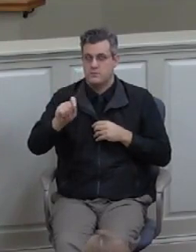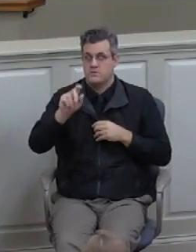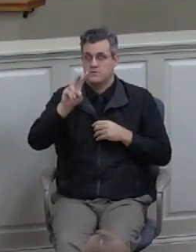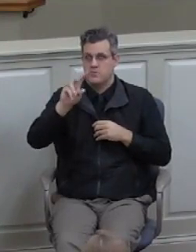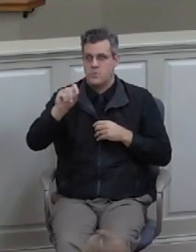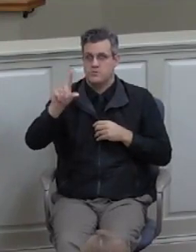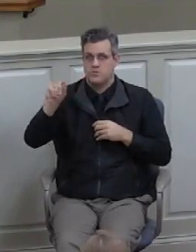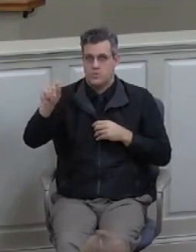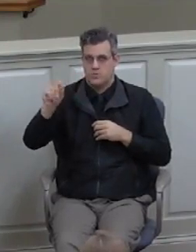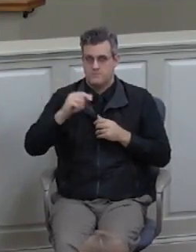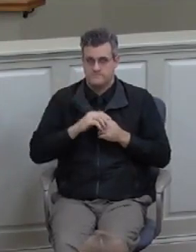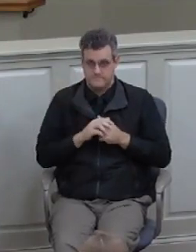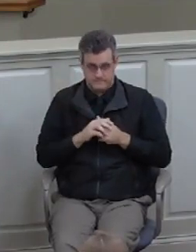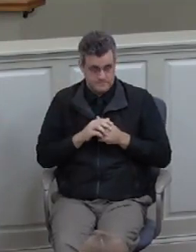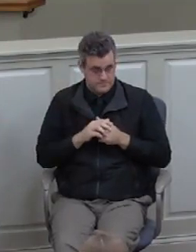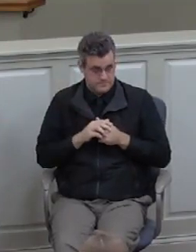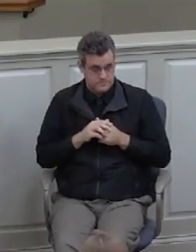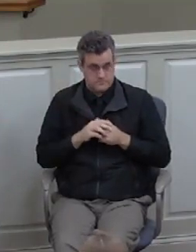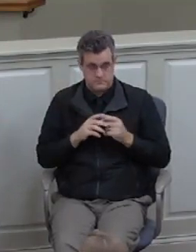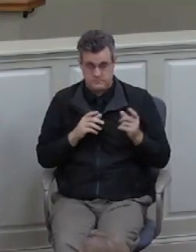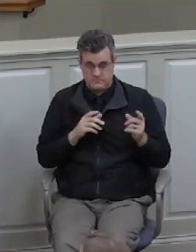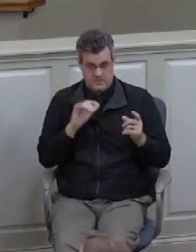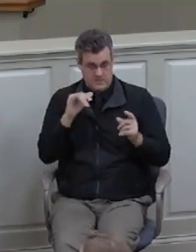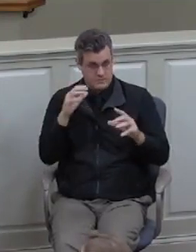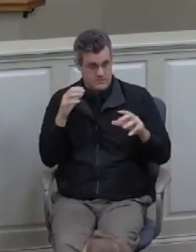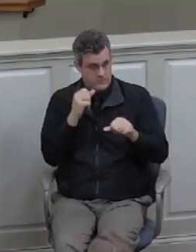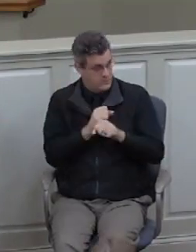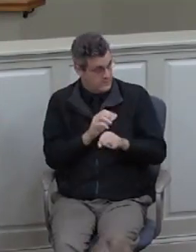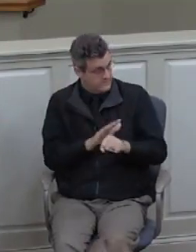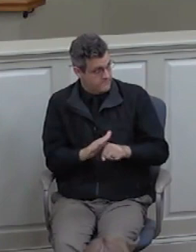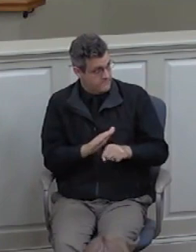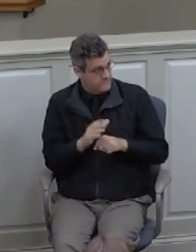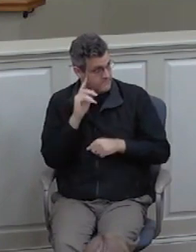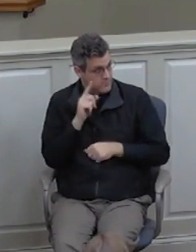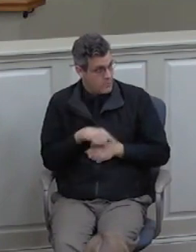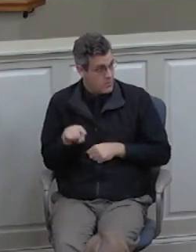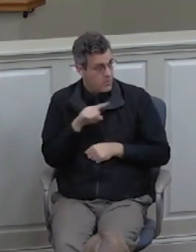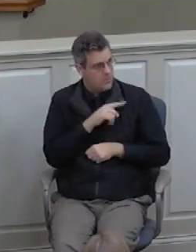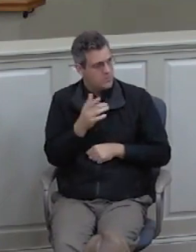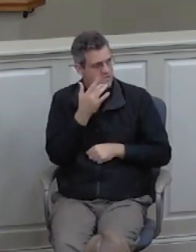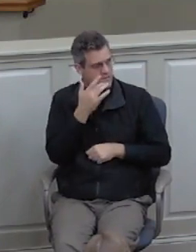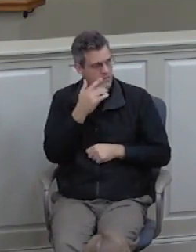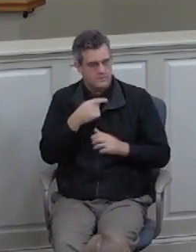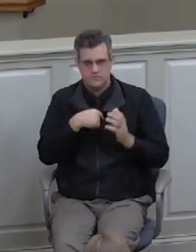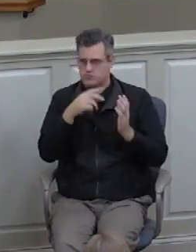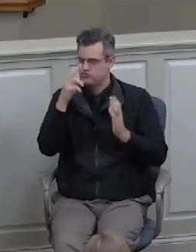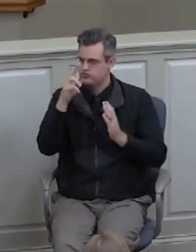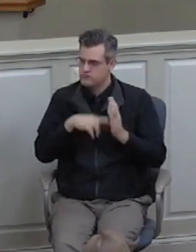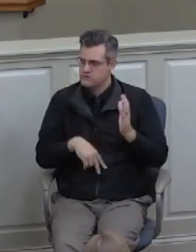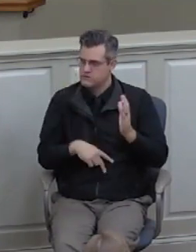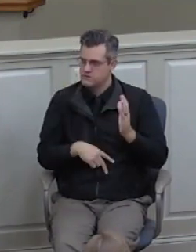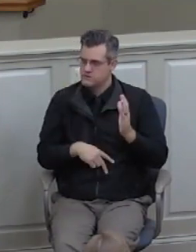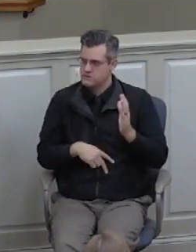03-17-01-2020. Is the summation sufficient for you all, or would you like me to read it?